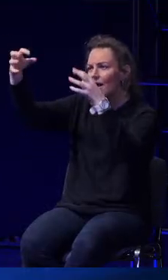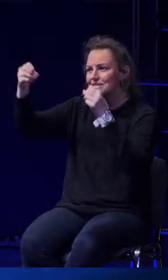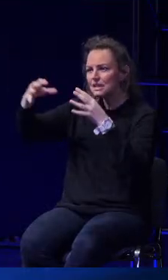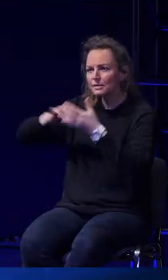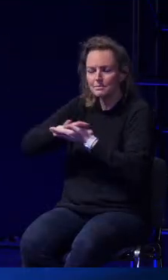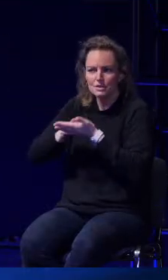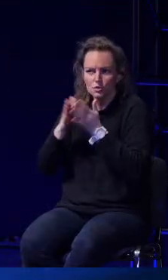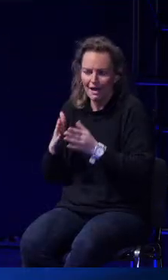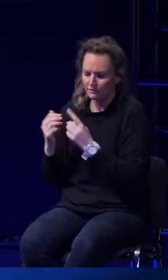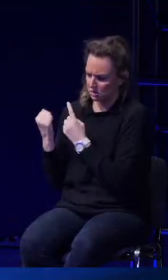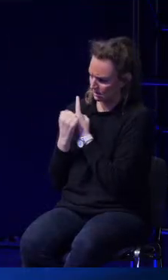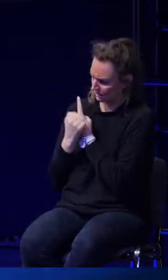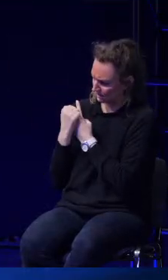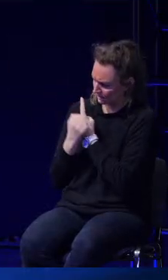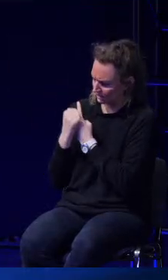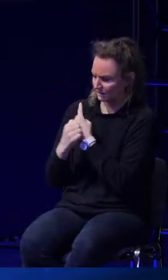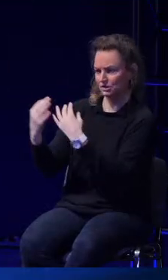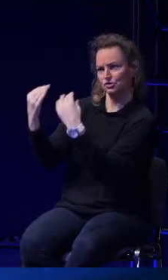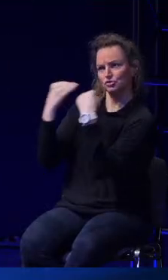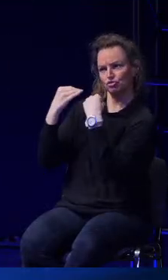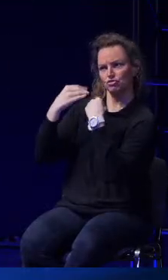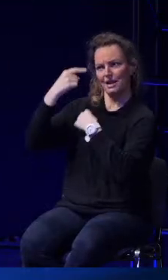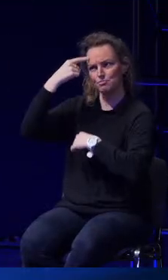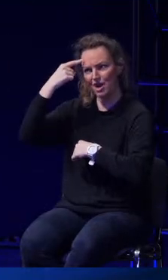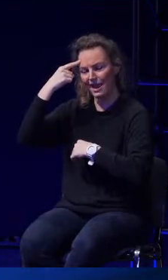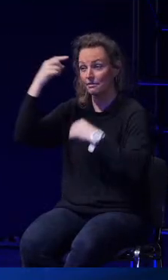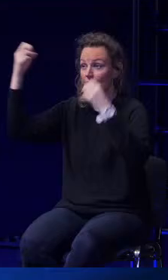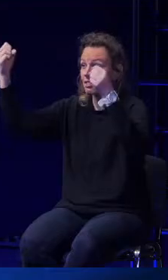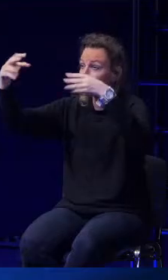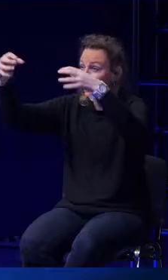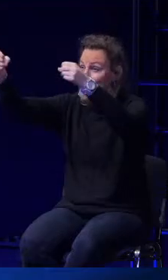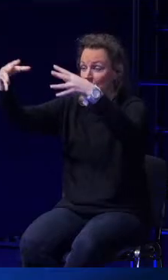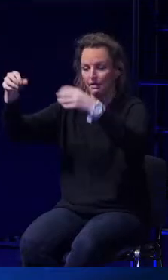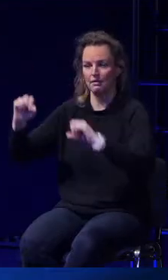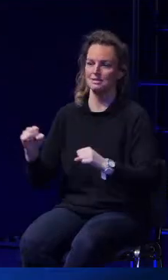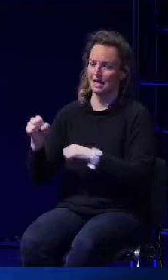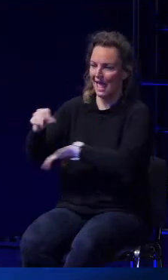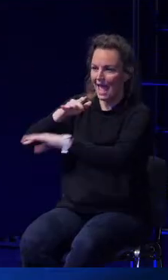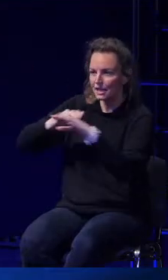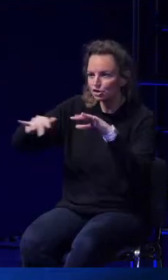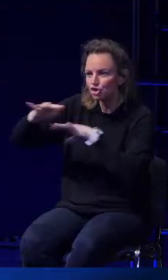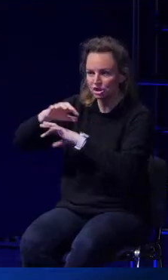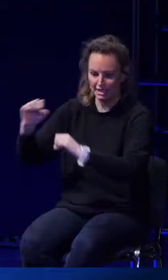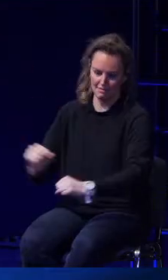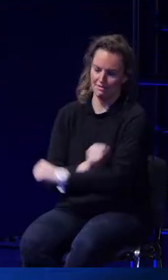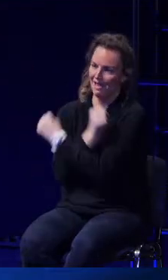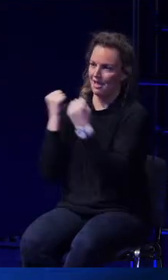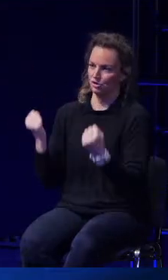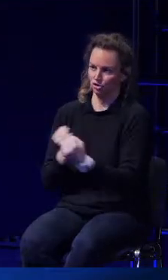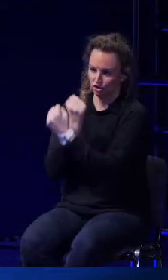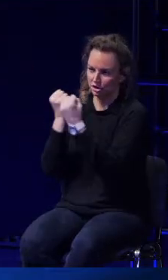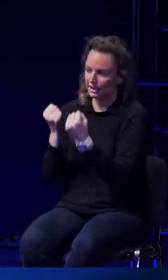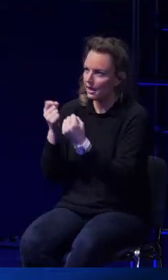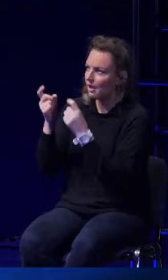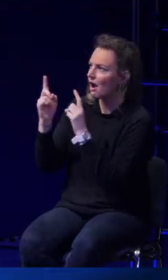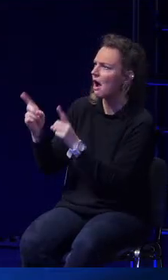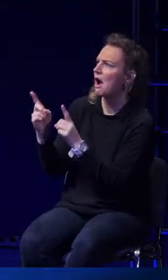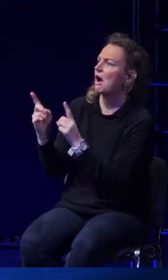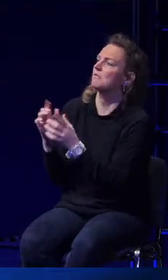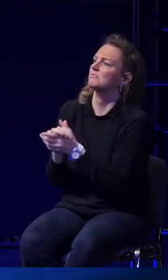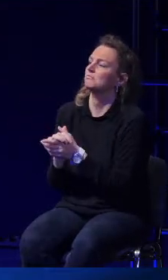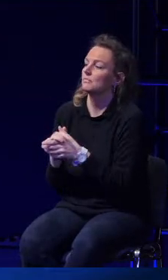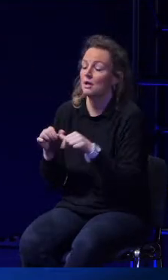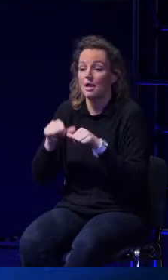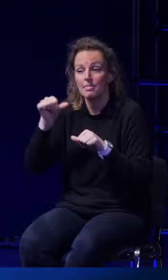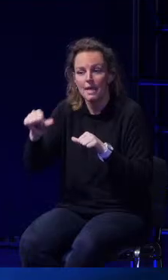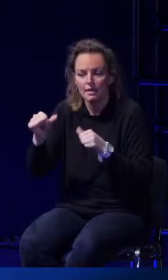think, well, lighting is light and light is energy. So you have to understand light in terms of its energy. And then when you discuss your